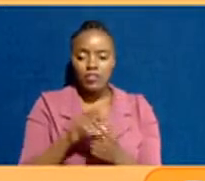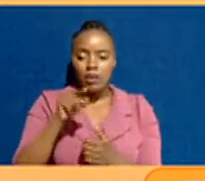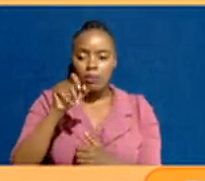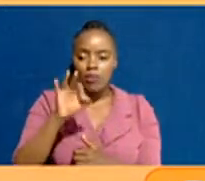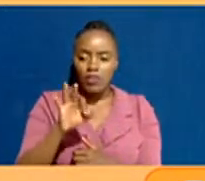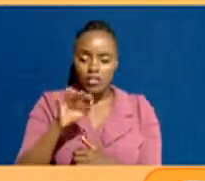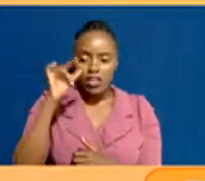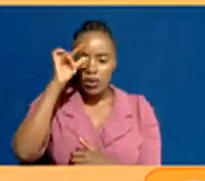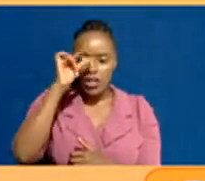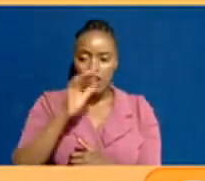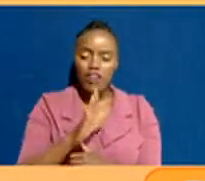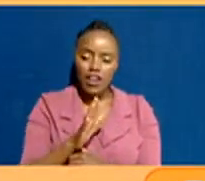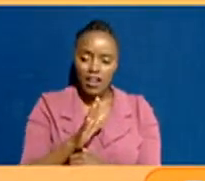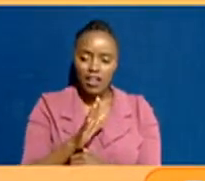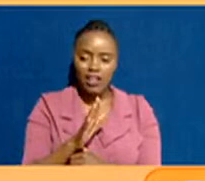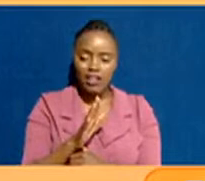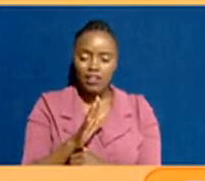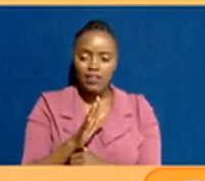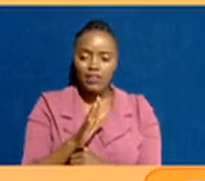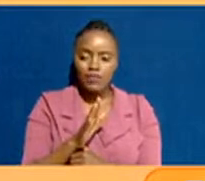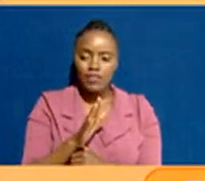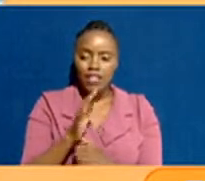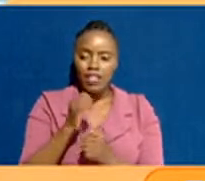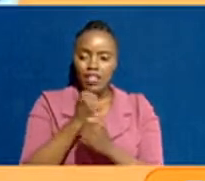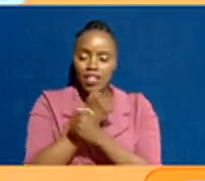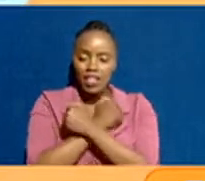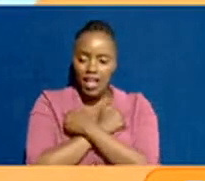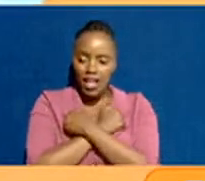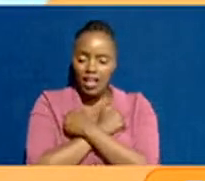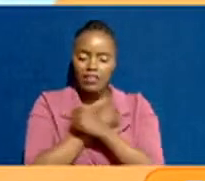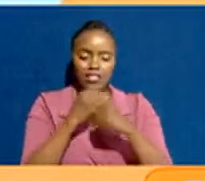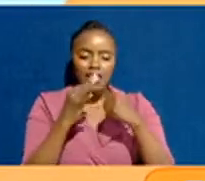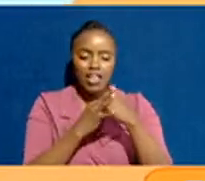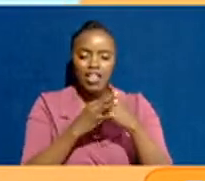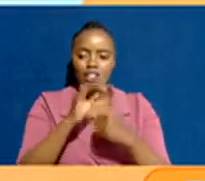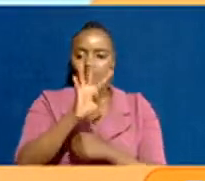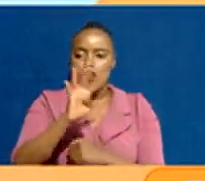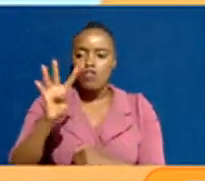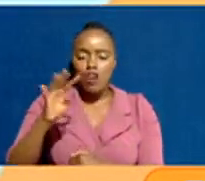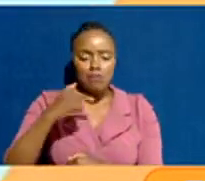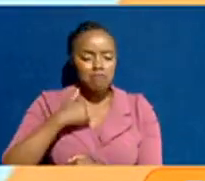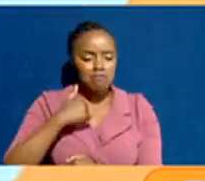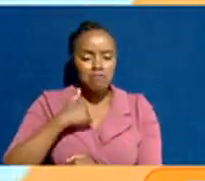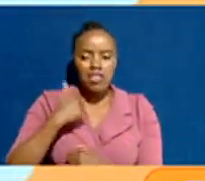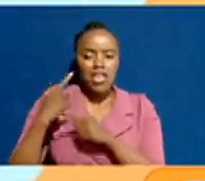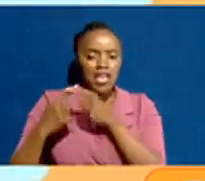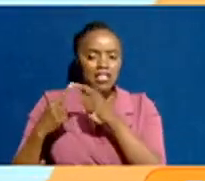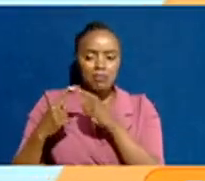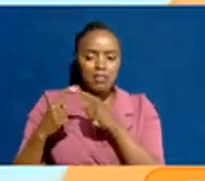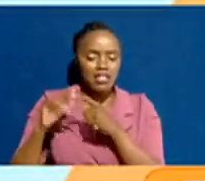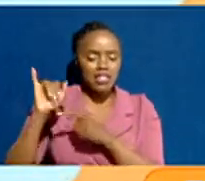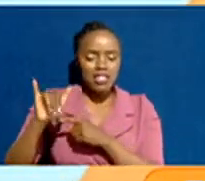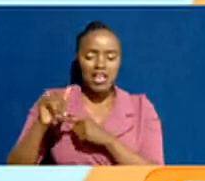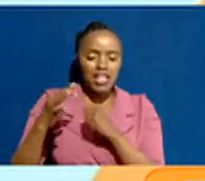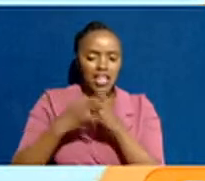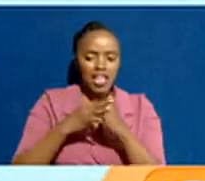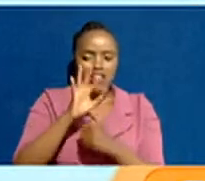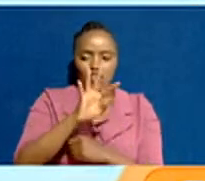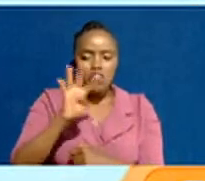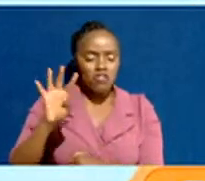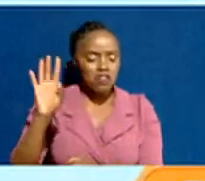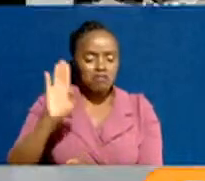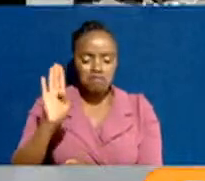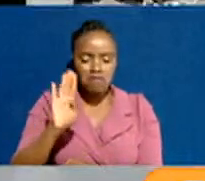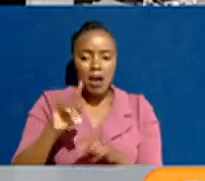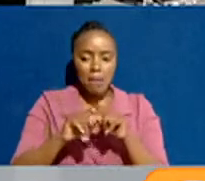Professor Governor loves 844. I don't. I experience 844.